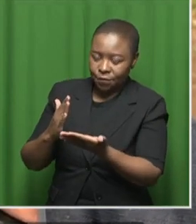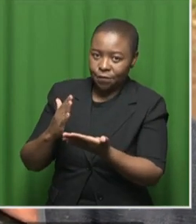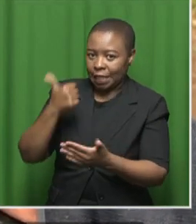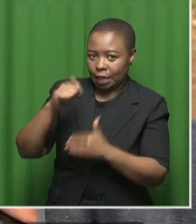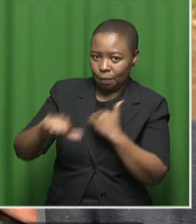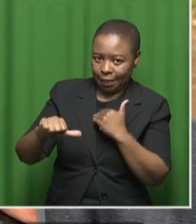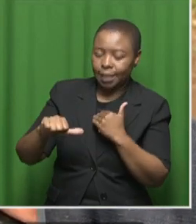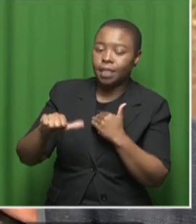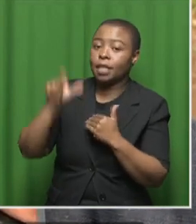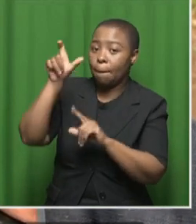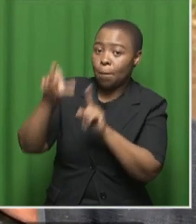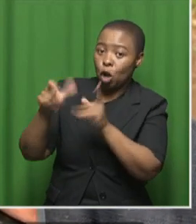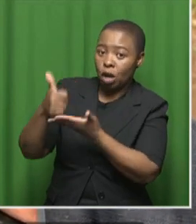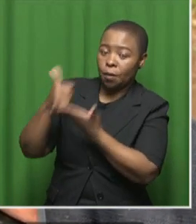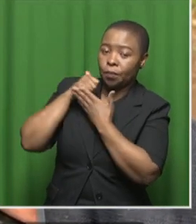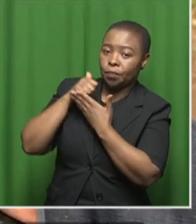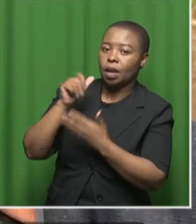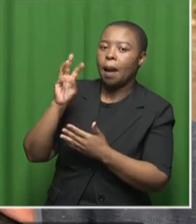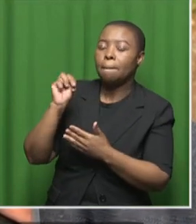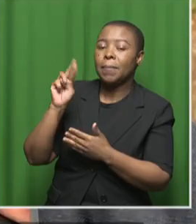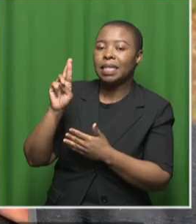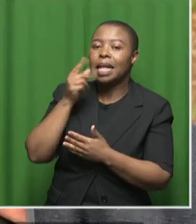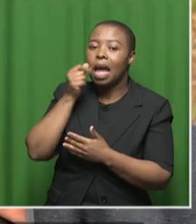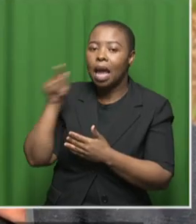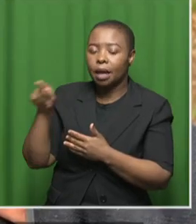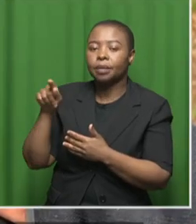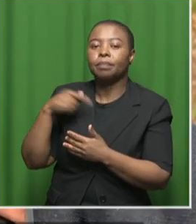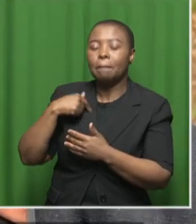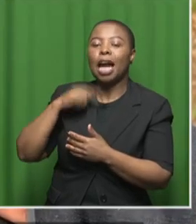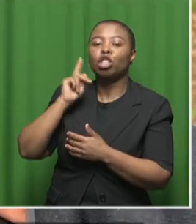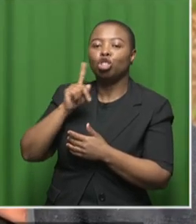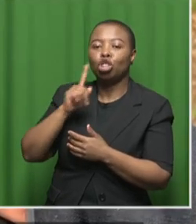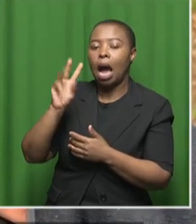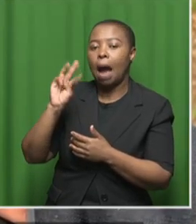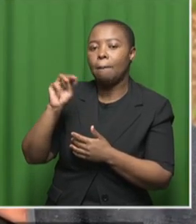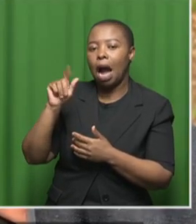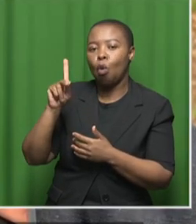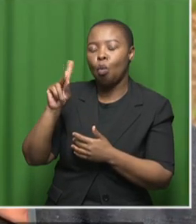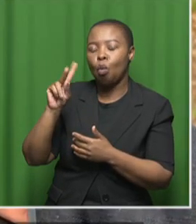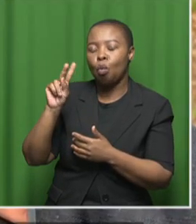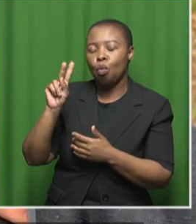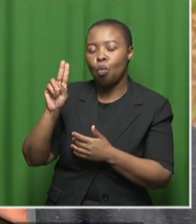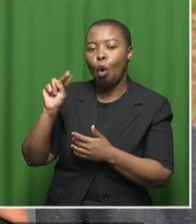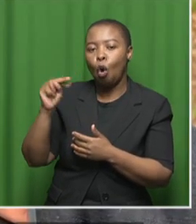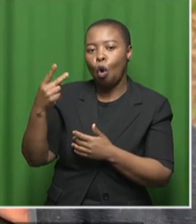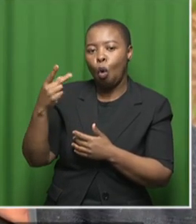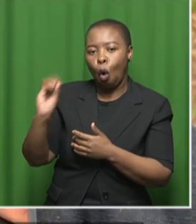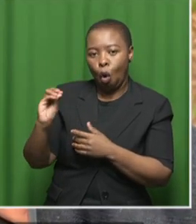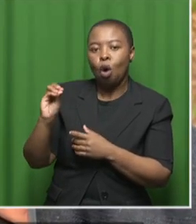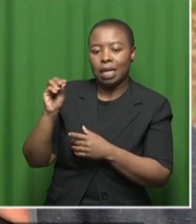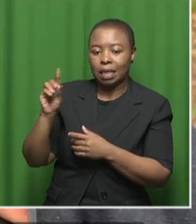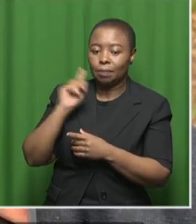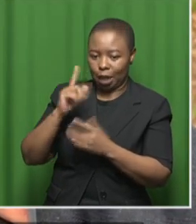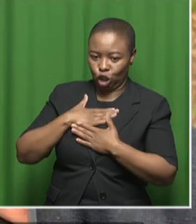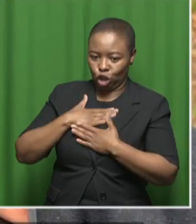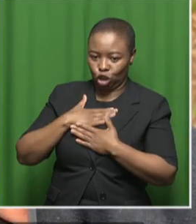person who assisted me is Mr. Makungo. He's my teacher. Yes. So